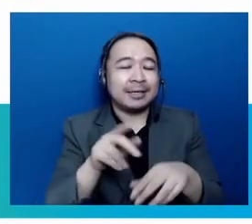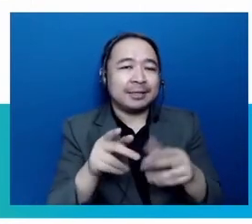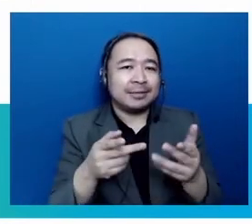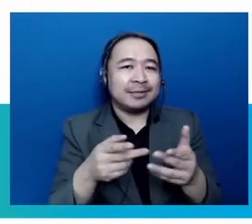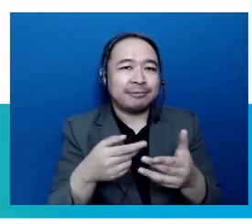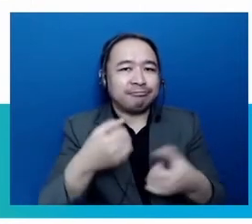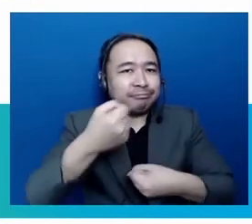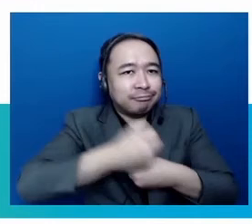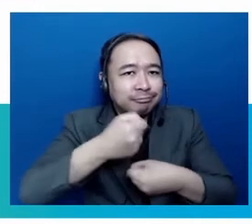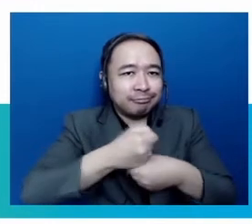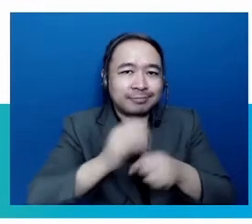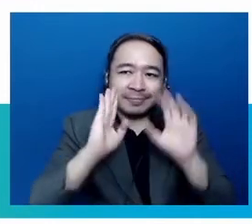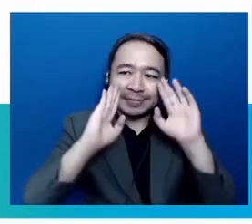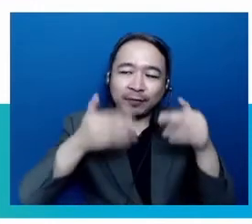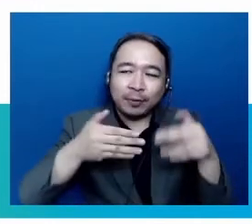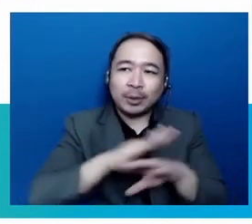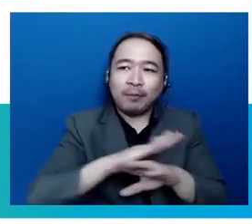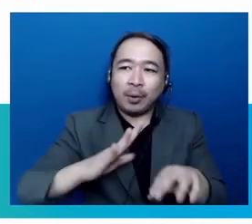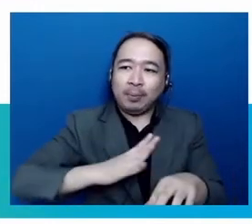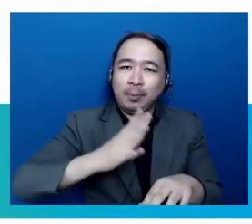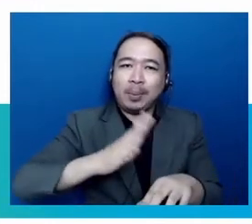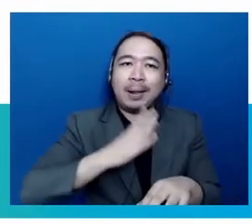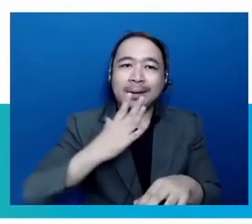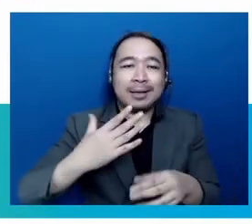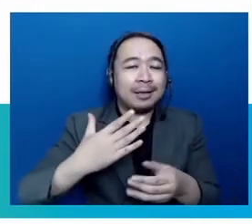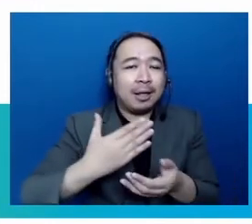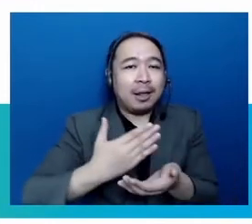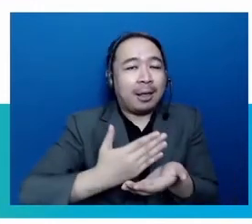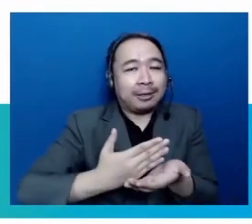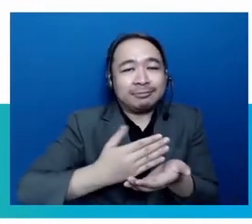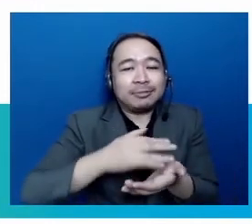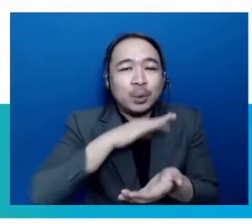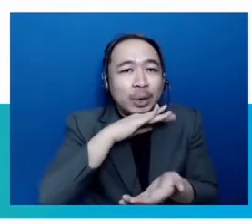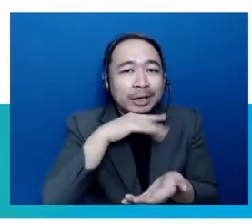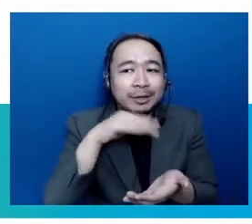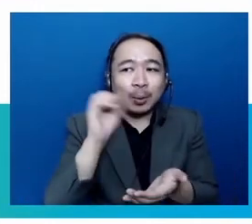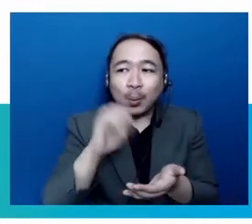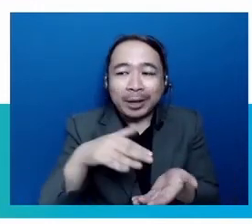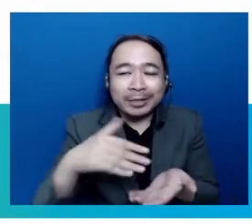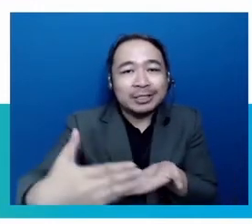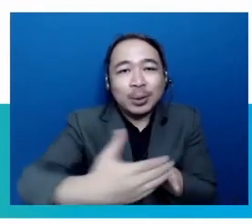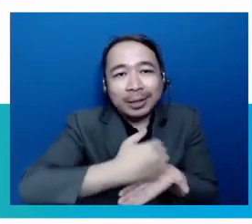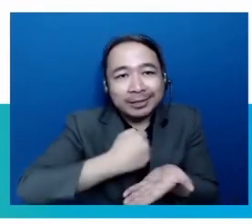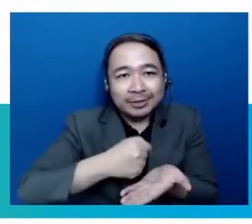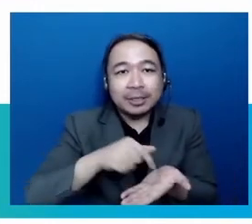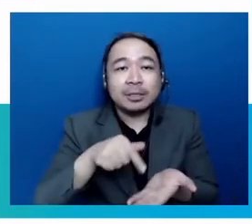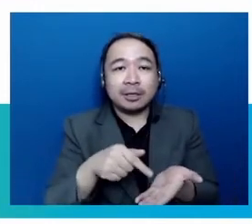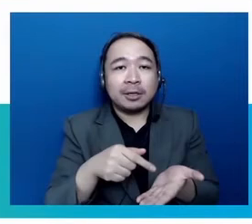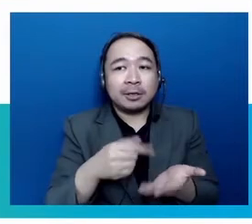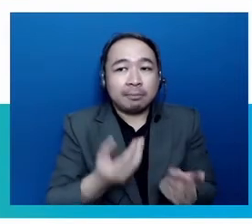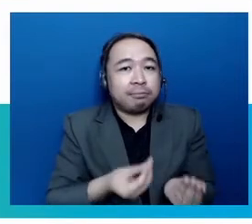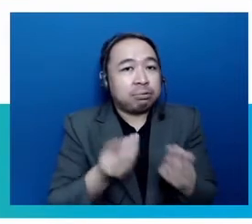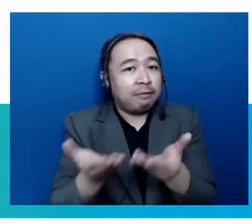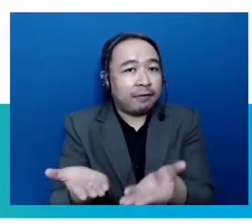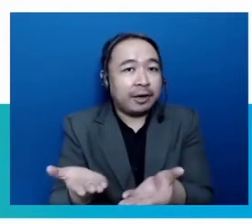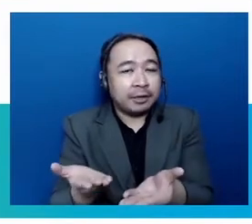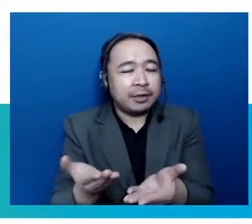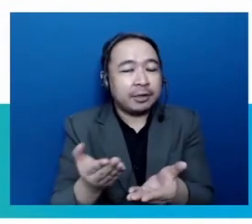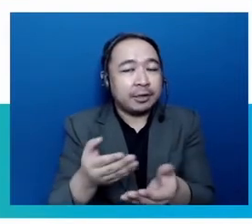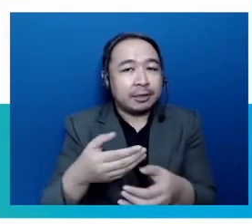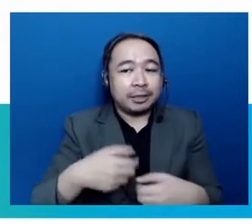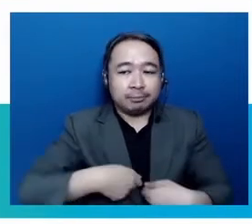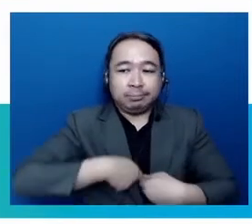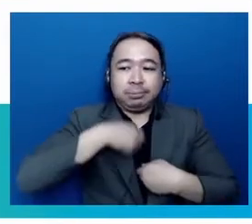been working with the informal waste sector. And I'm so impressed with their work because they not only provide PPEs for